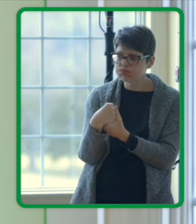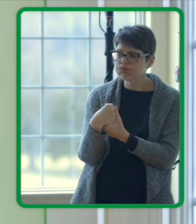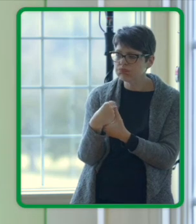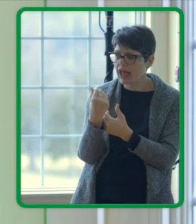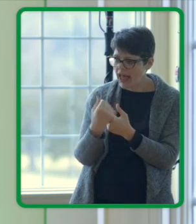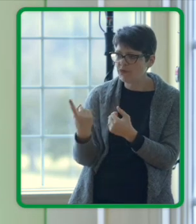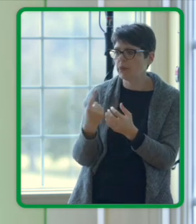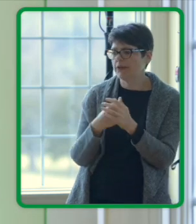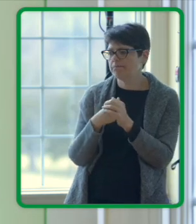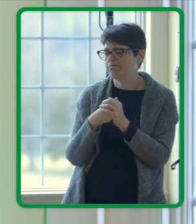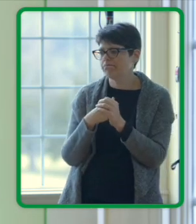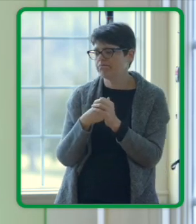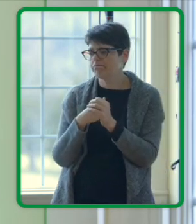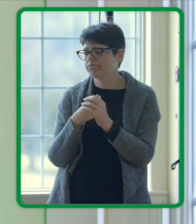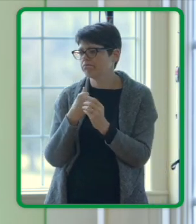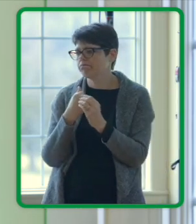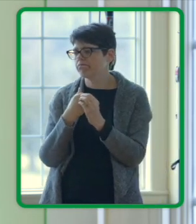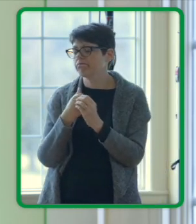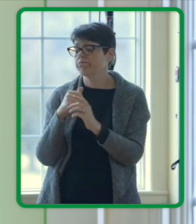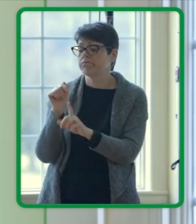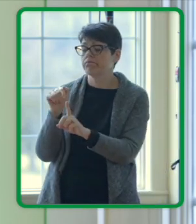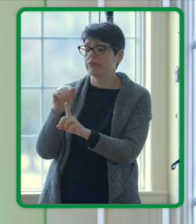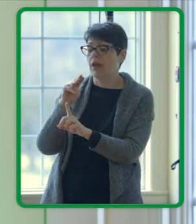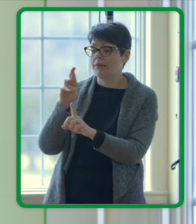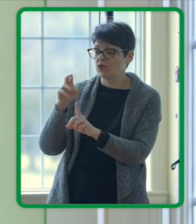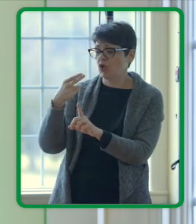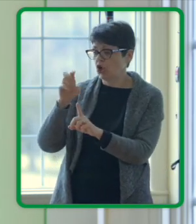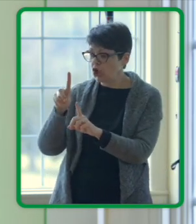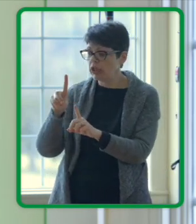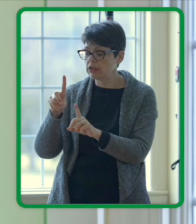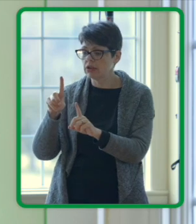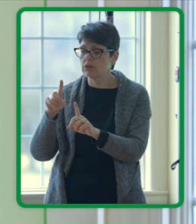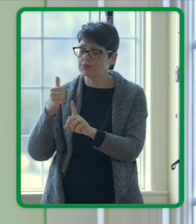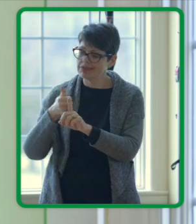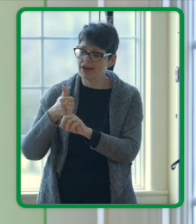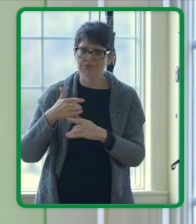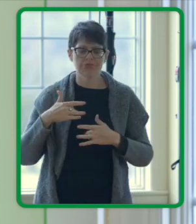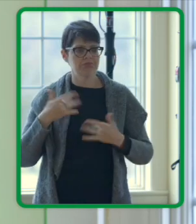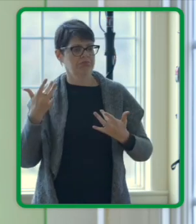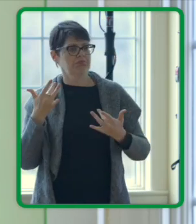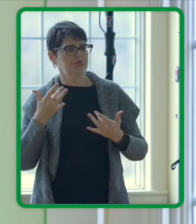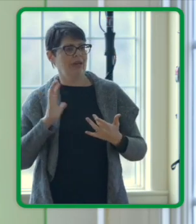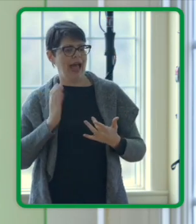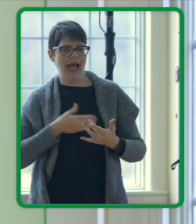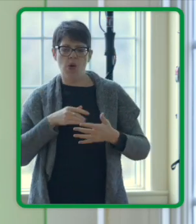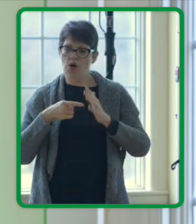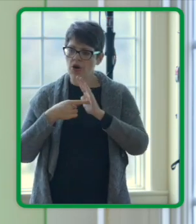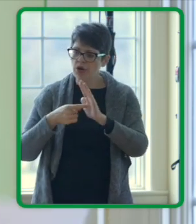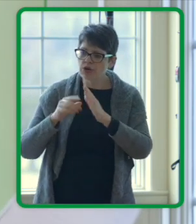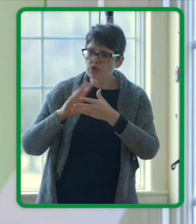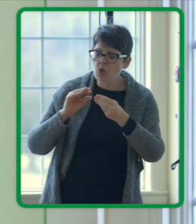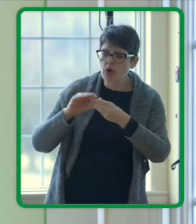So it was, I think, Mr. Hood was delighted at the stories that he heard. It's a